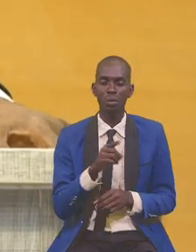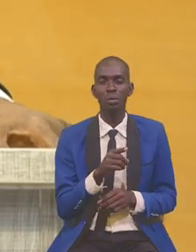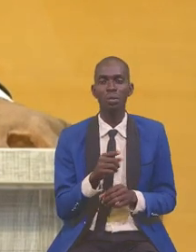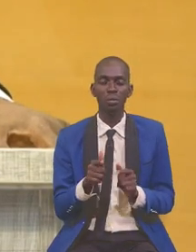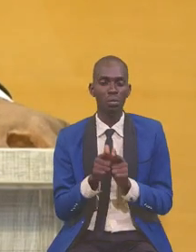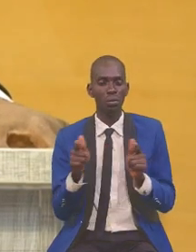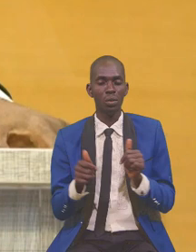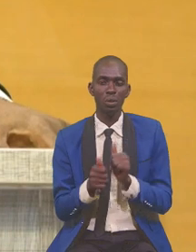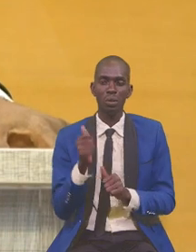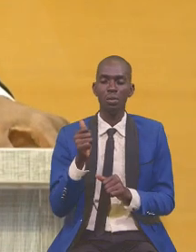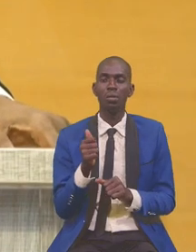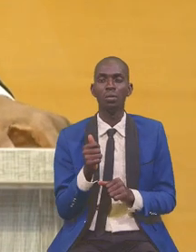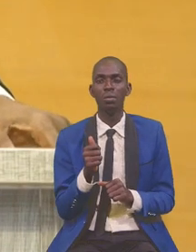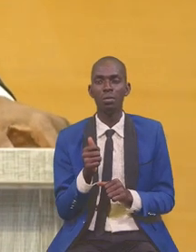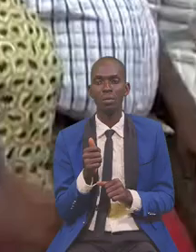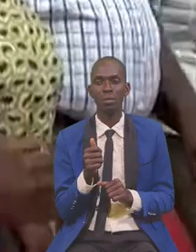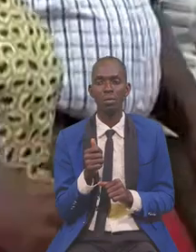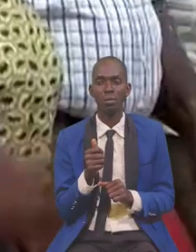Greater.